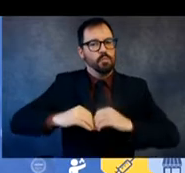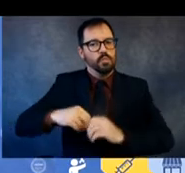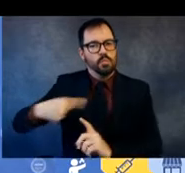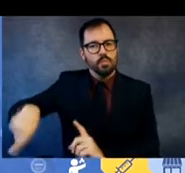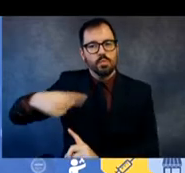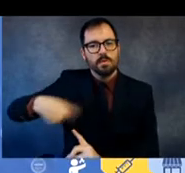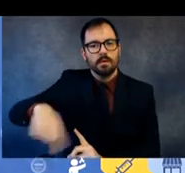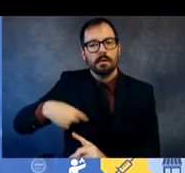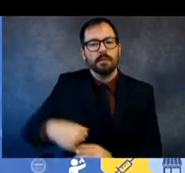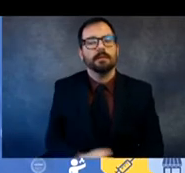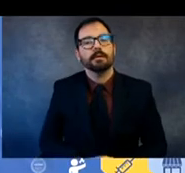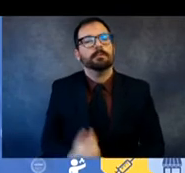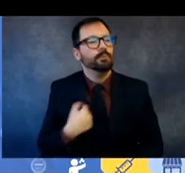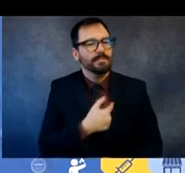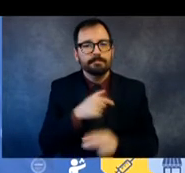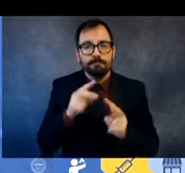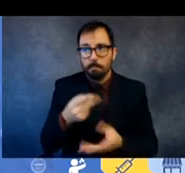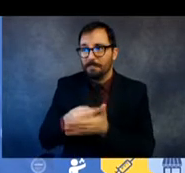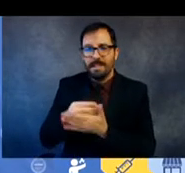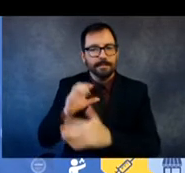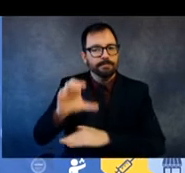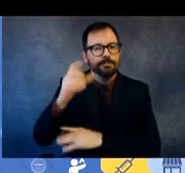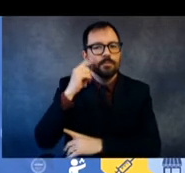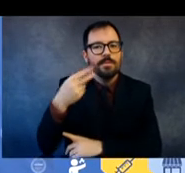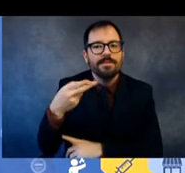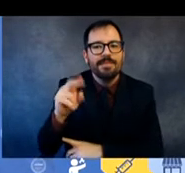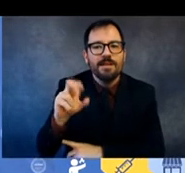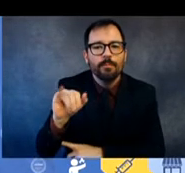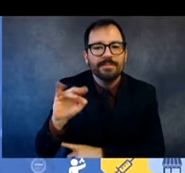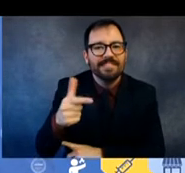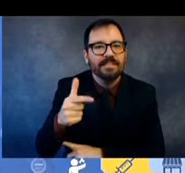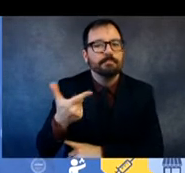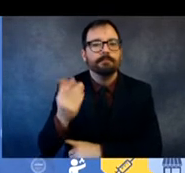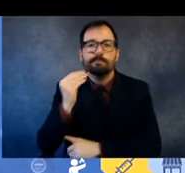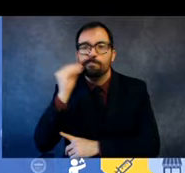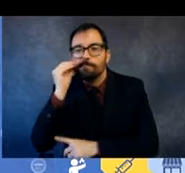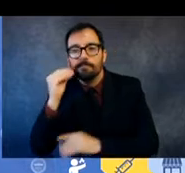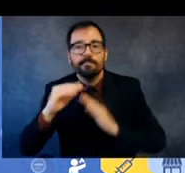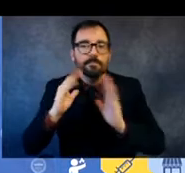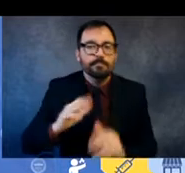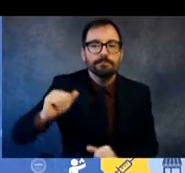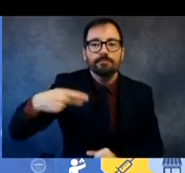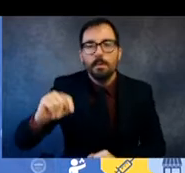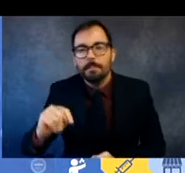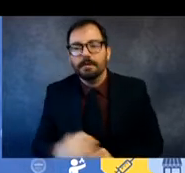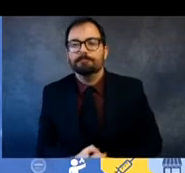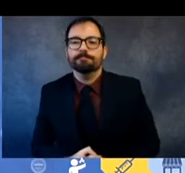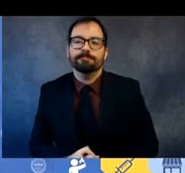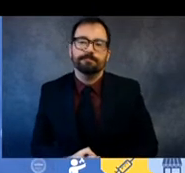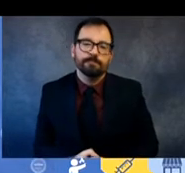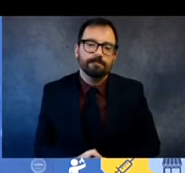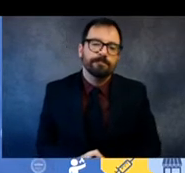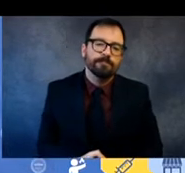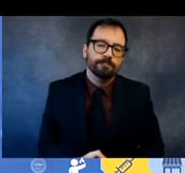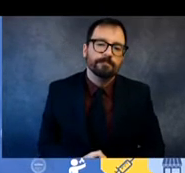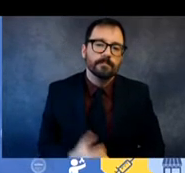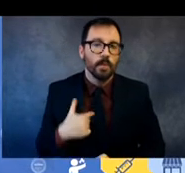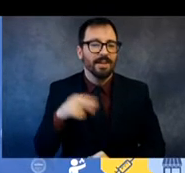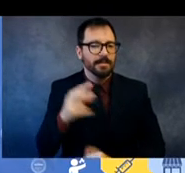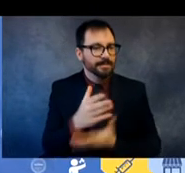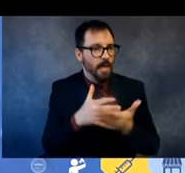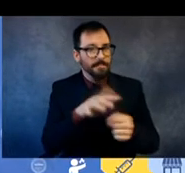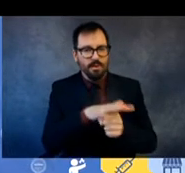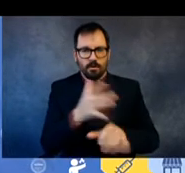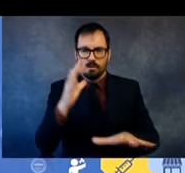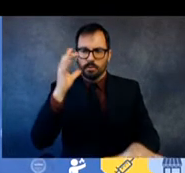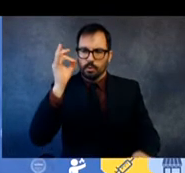at areas that had extremely high rents. And so when we looked at rent relief, obviously those areas,